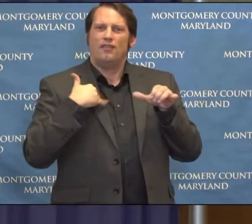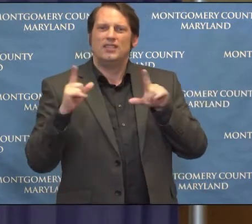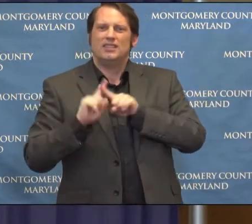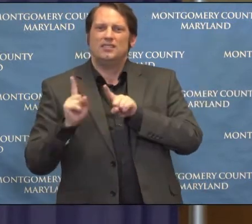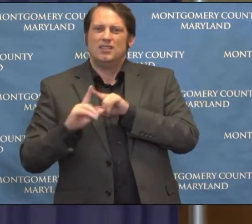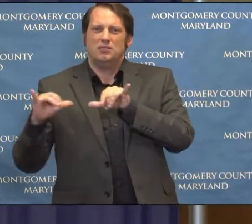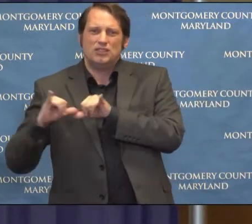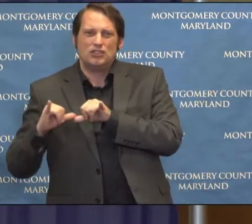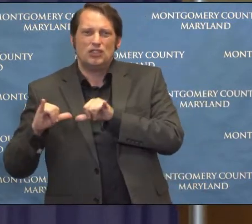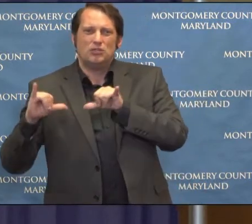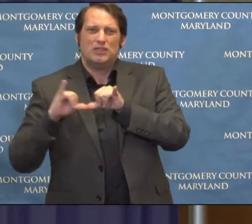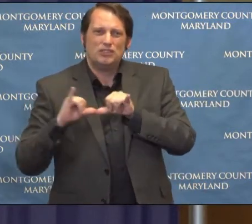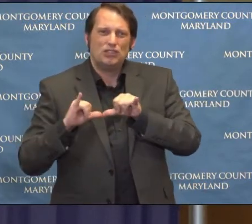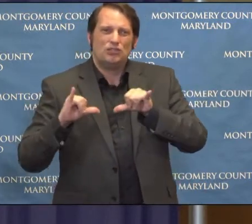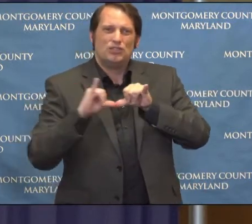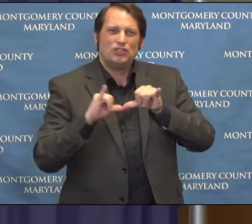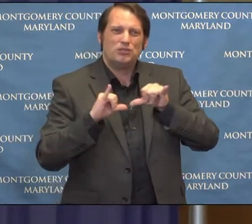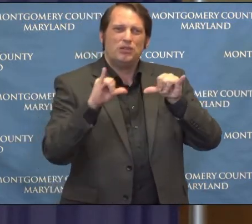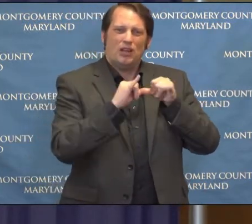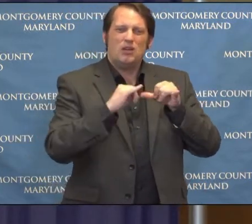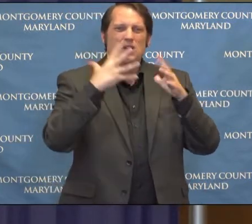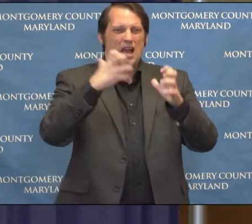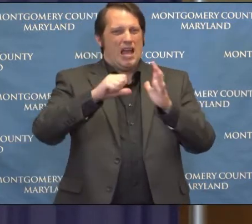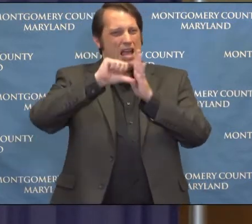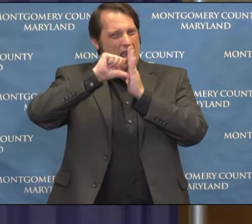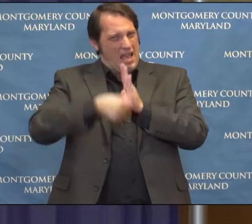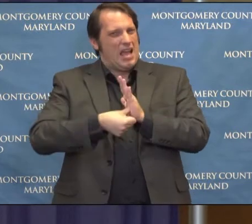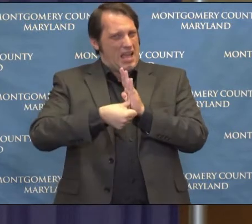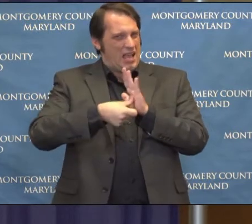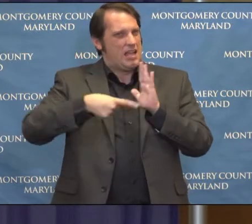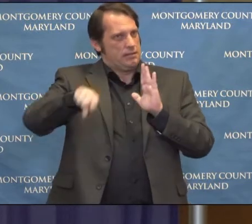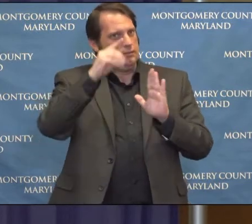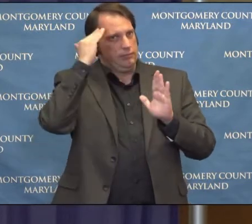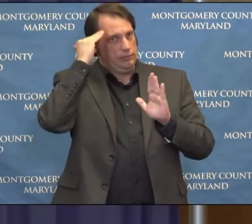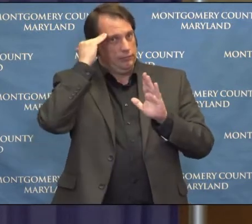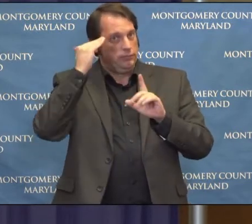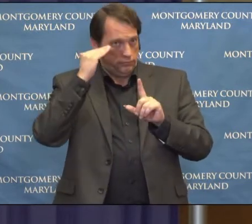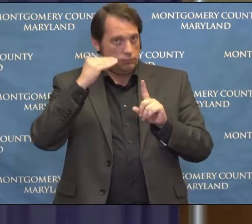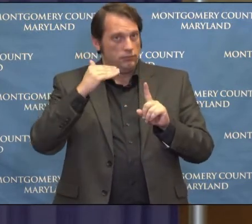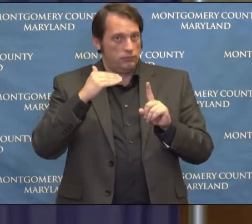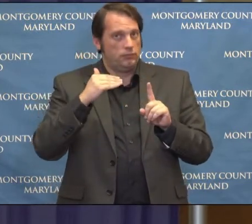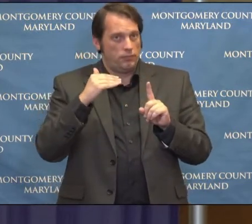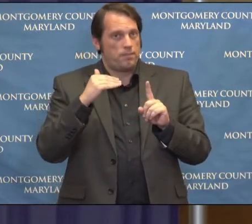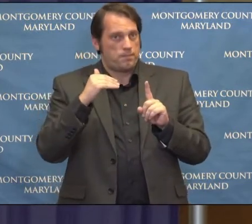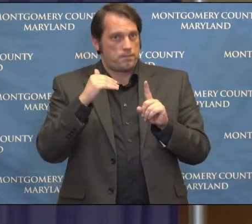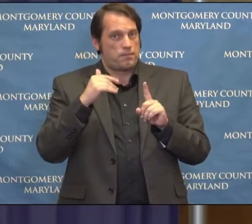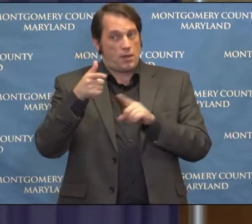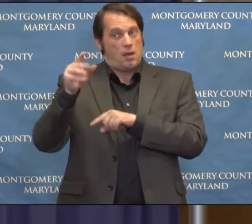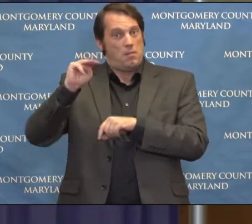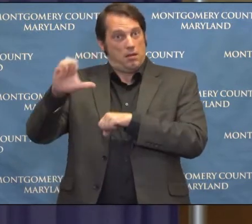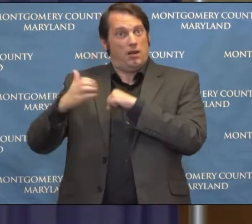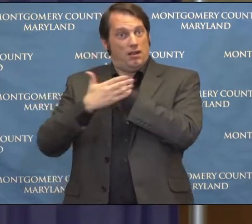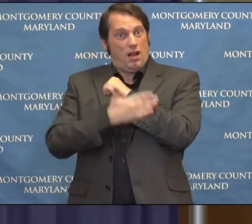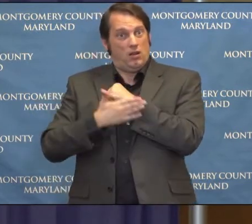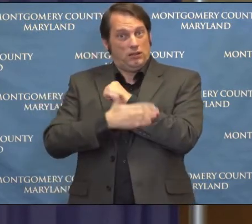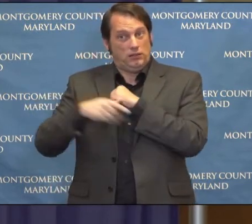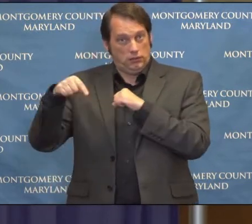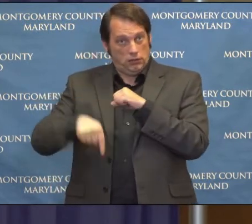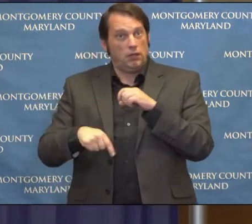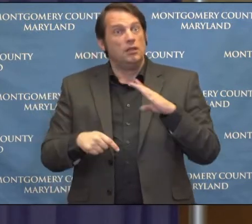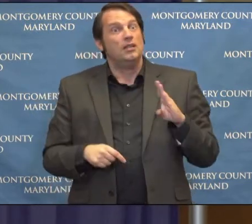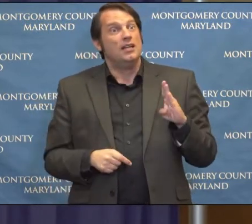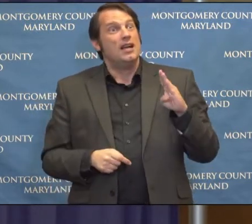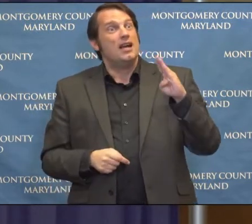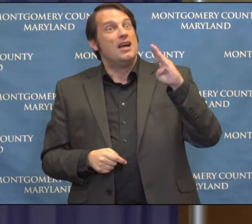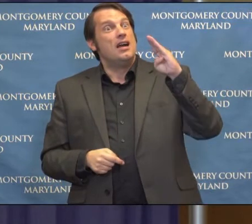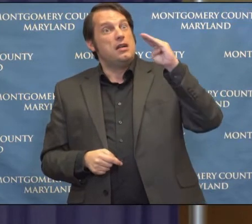is when we talk about the peak, or you may hear me say, yes, we've reached our peak in Montgomery County, or the governor or deputy secretary or secretary say we've